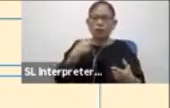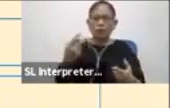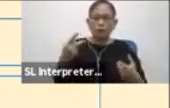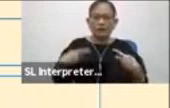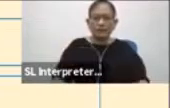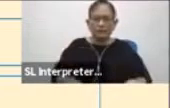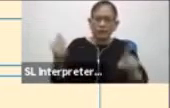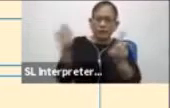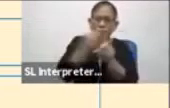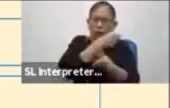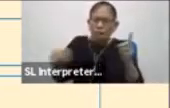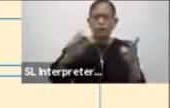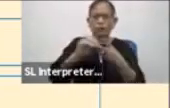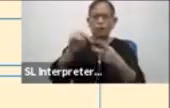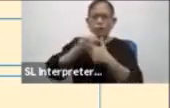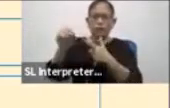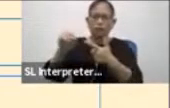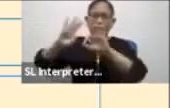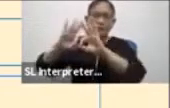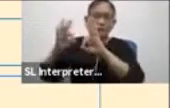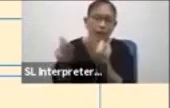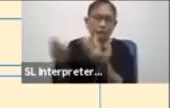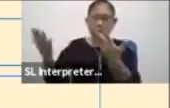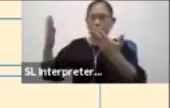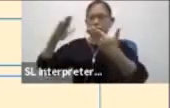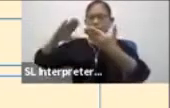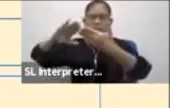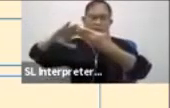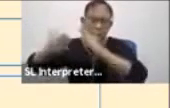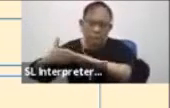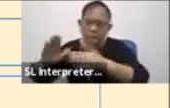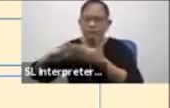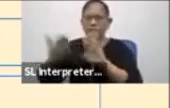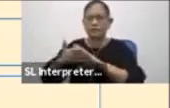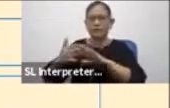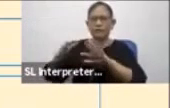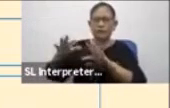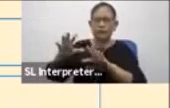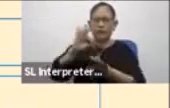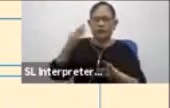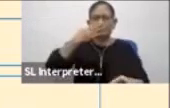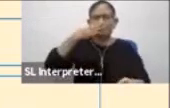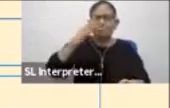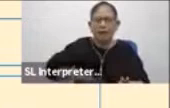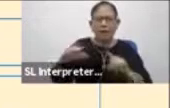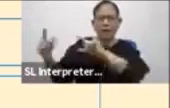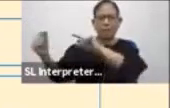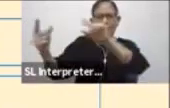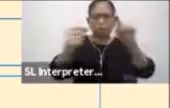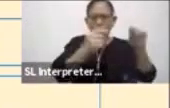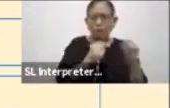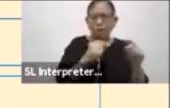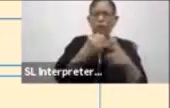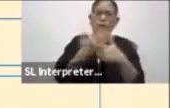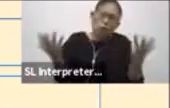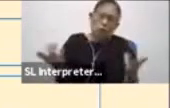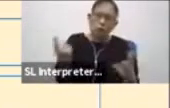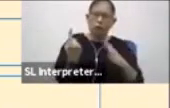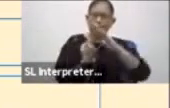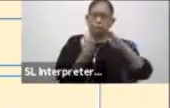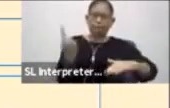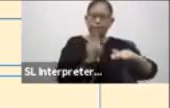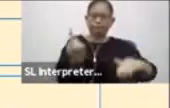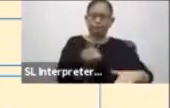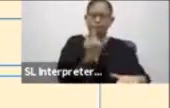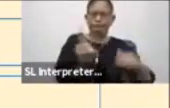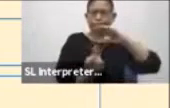a community, rejection, stigma, bad labeling and isolation, not only by the community, but also from